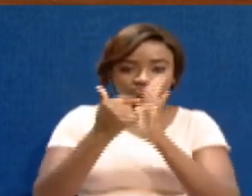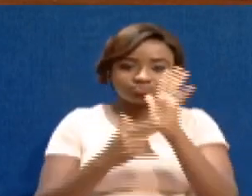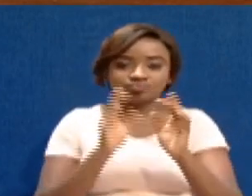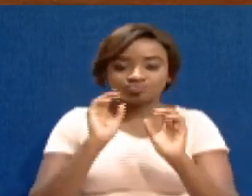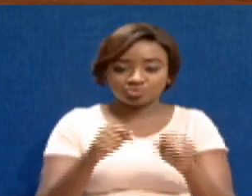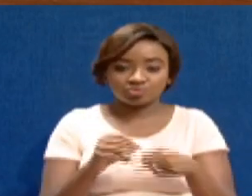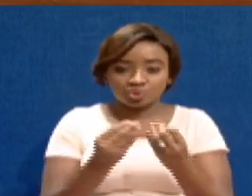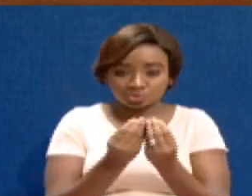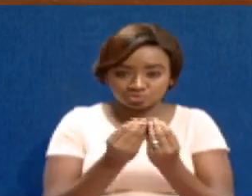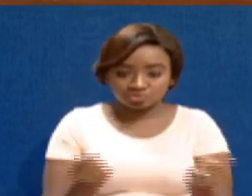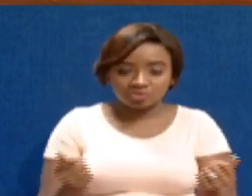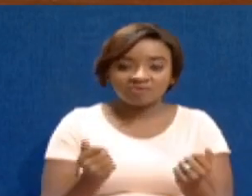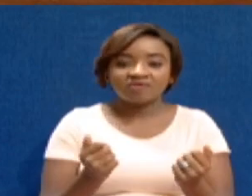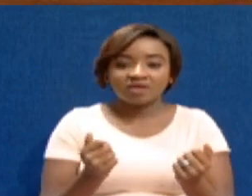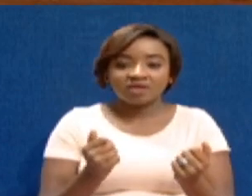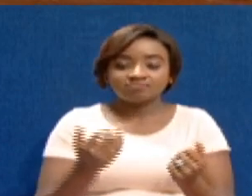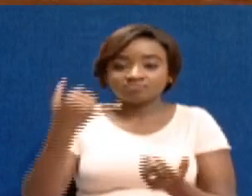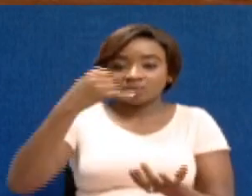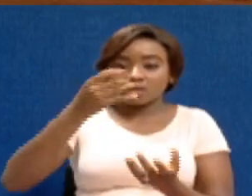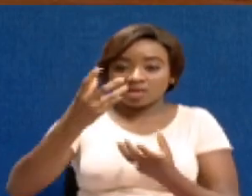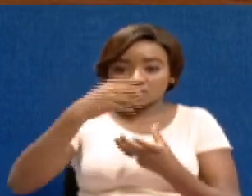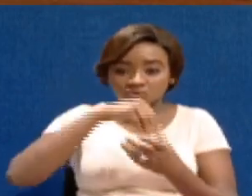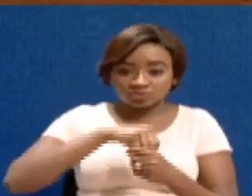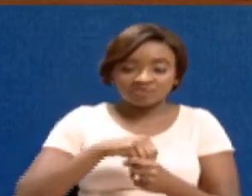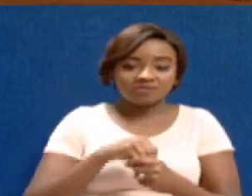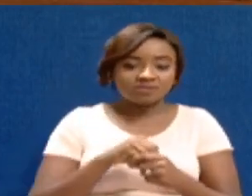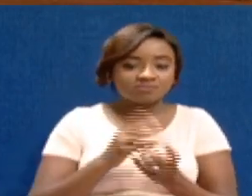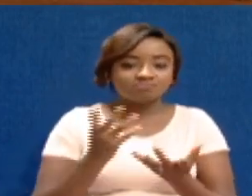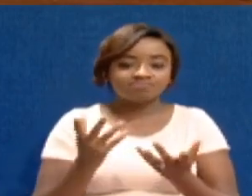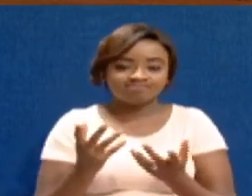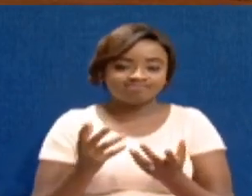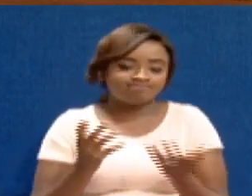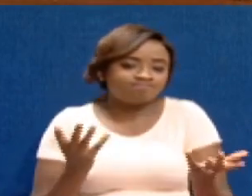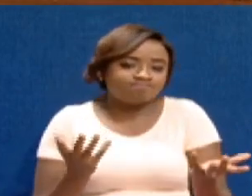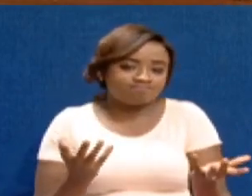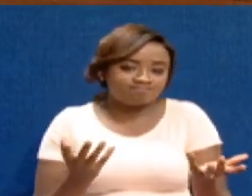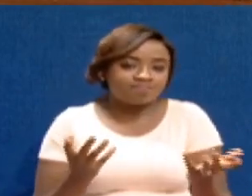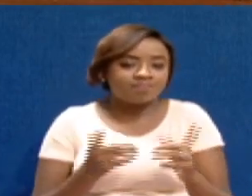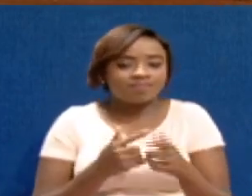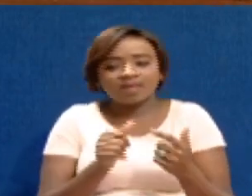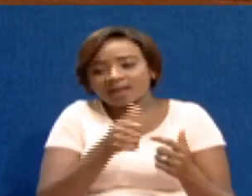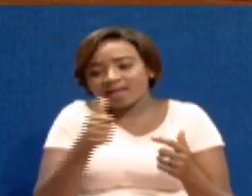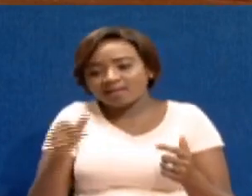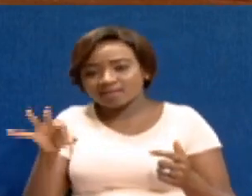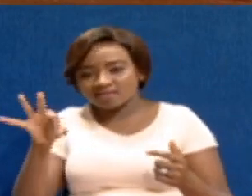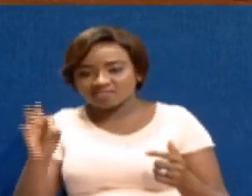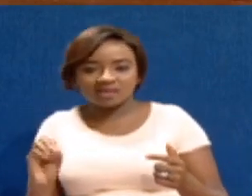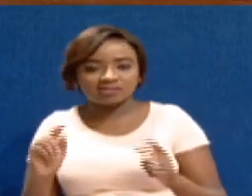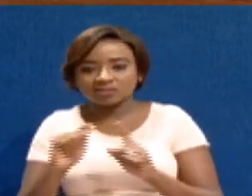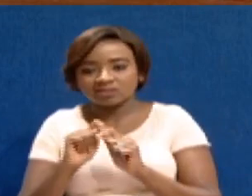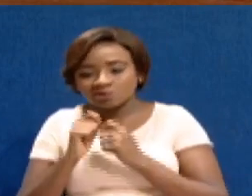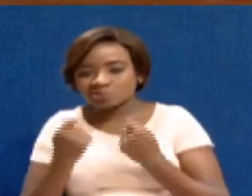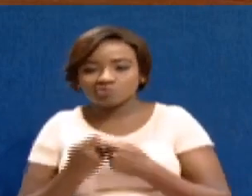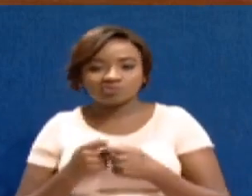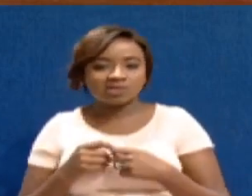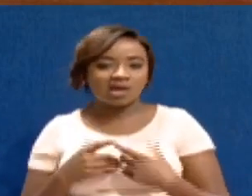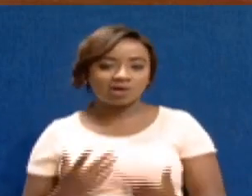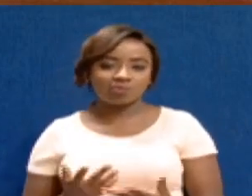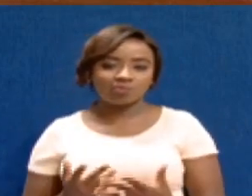be an inclusivity, peace-building process. He said it was clear that it was